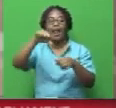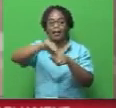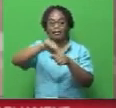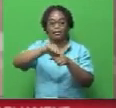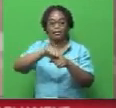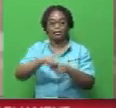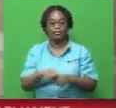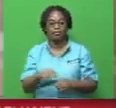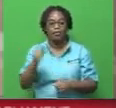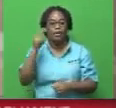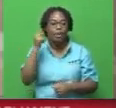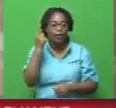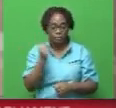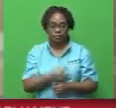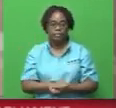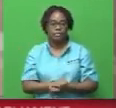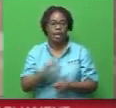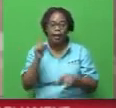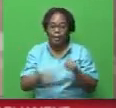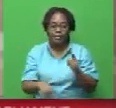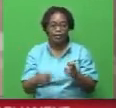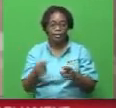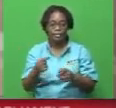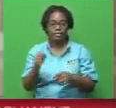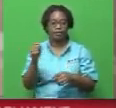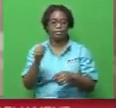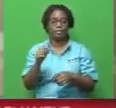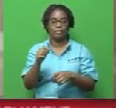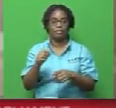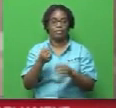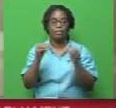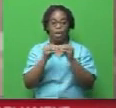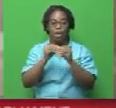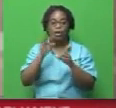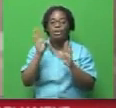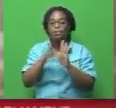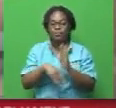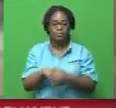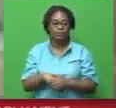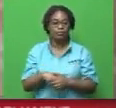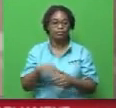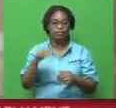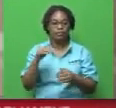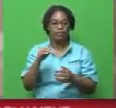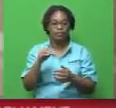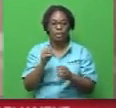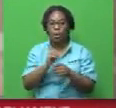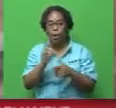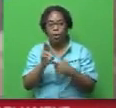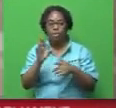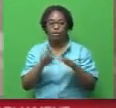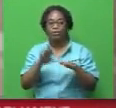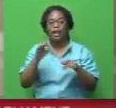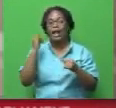of the fuel subsidy you enjoyed for years, every time your child cannot go to school because the place flood out and the regional corporation have no